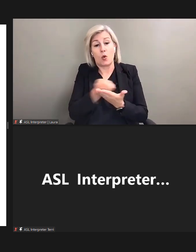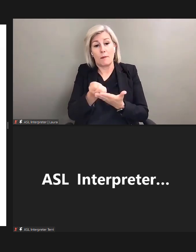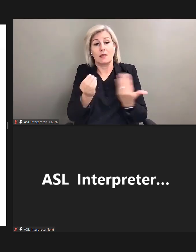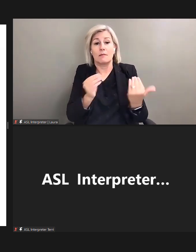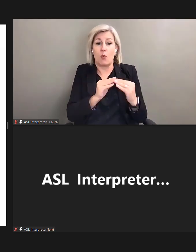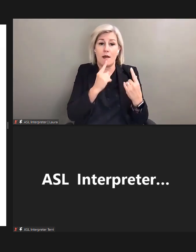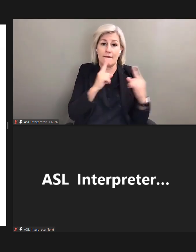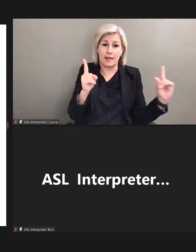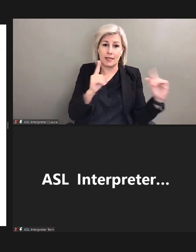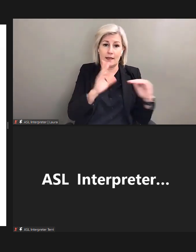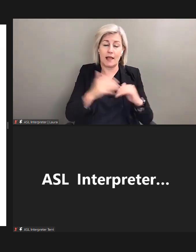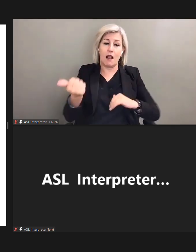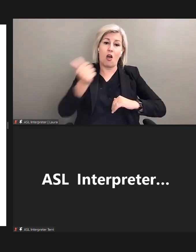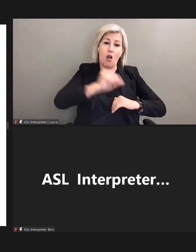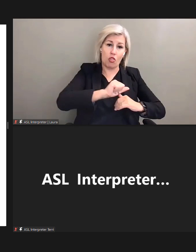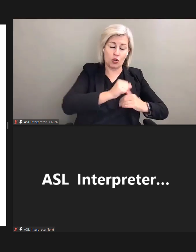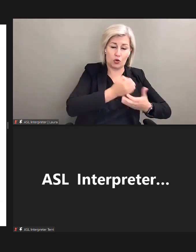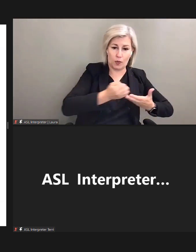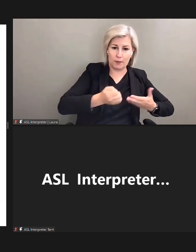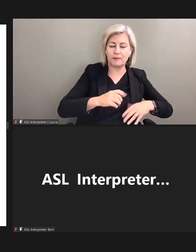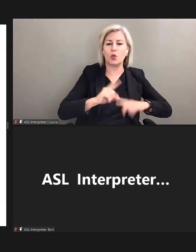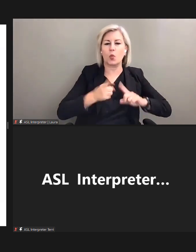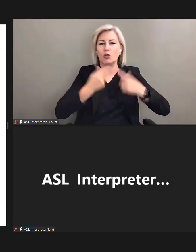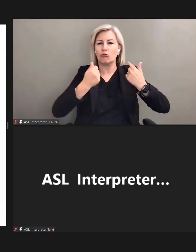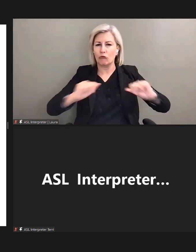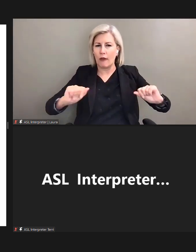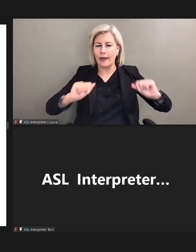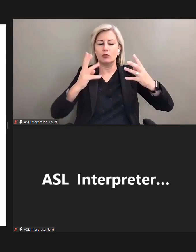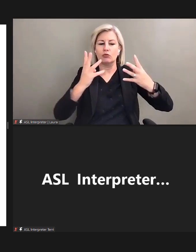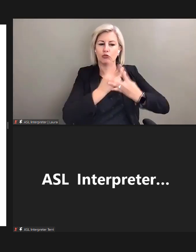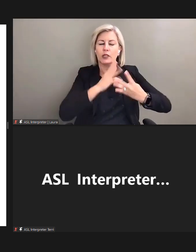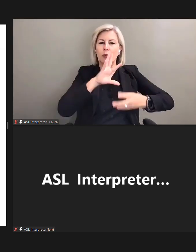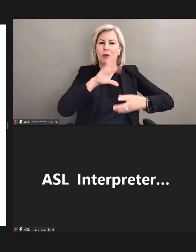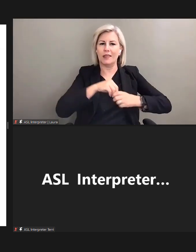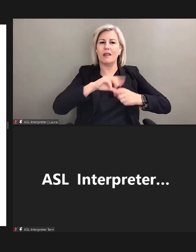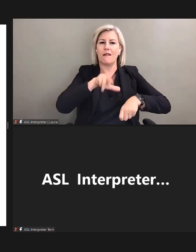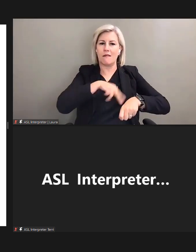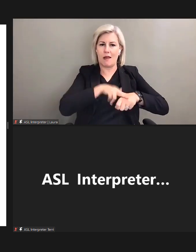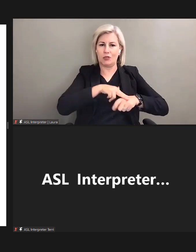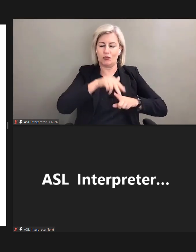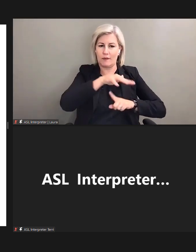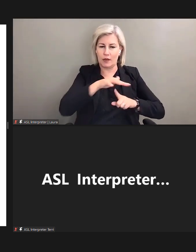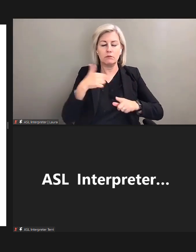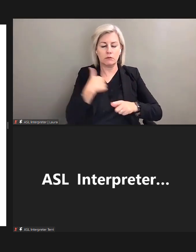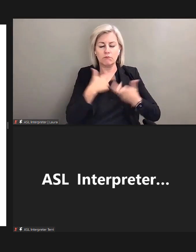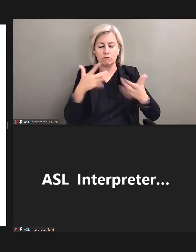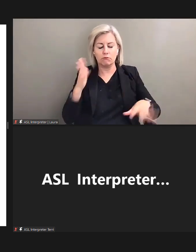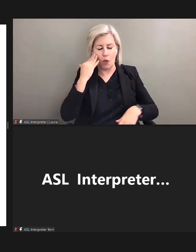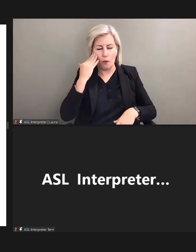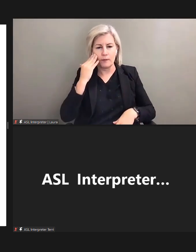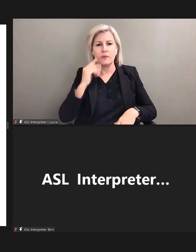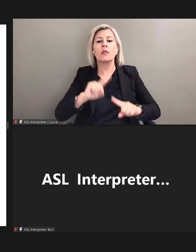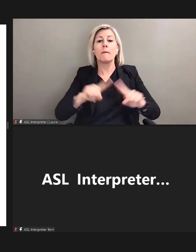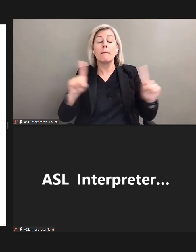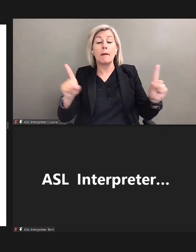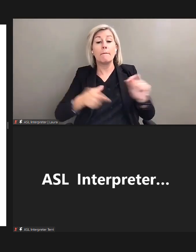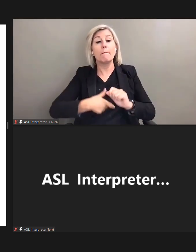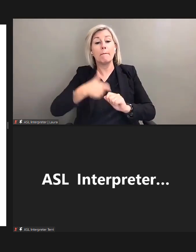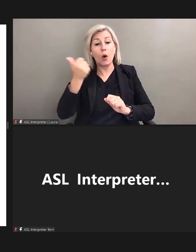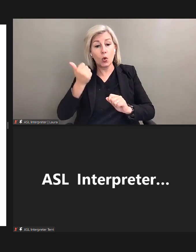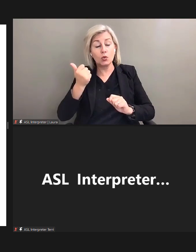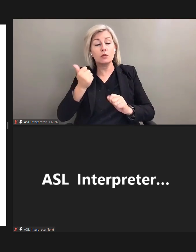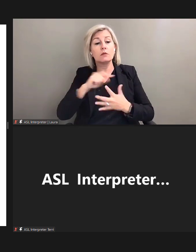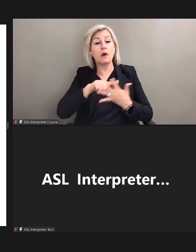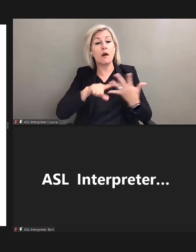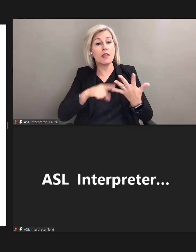than others when attempting to screen in natural environments. We know this, but most of